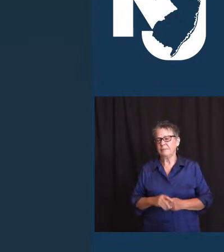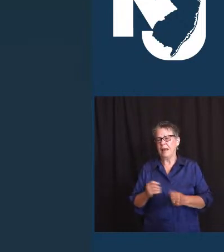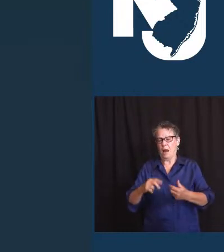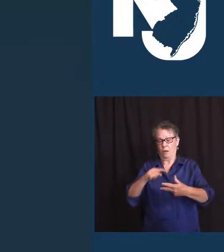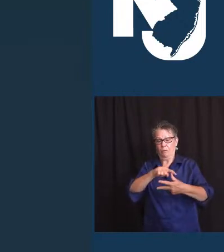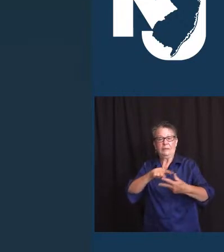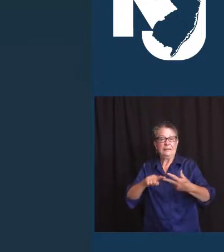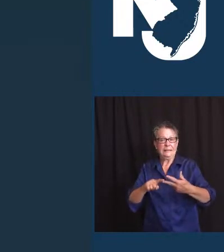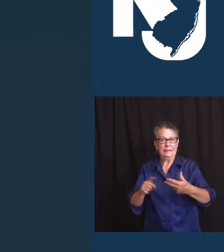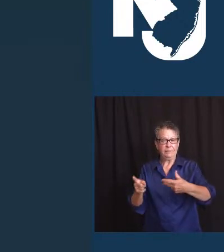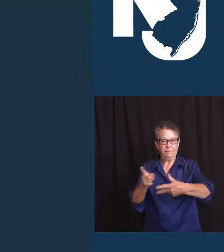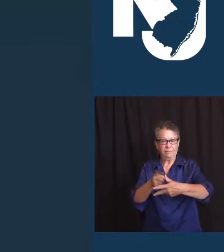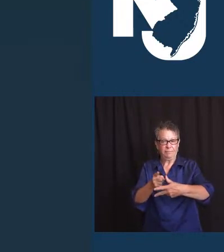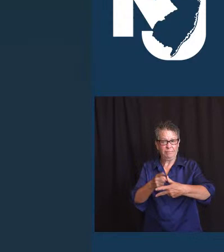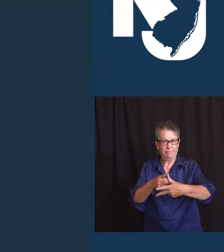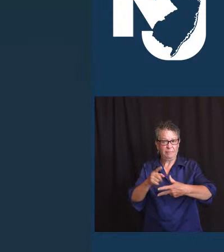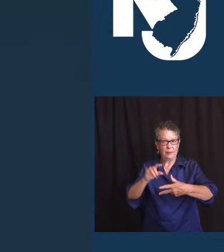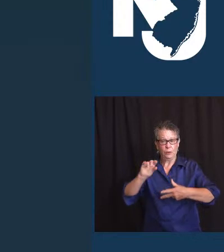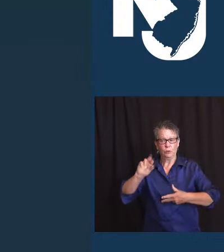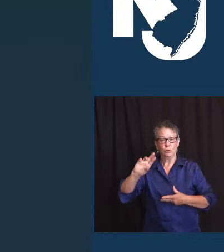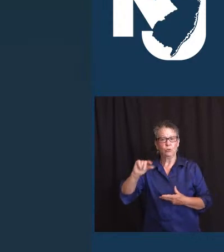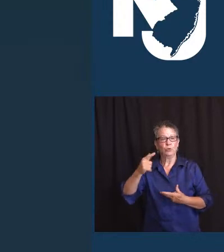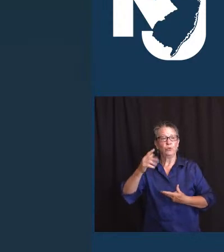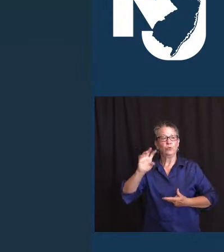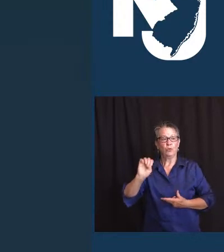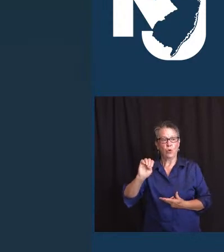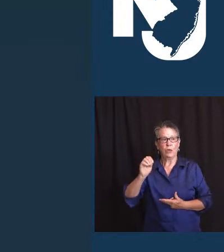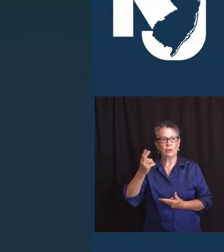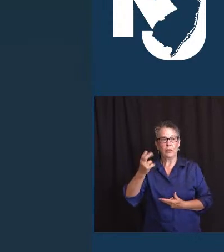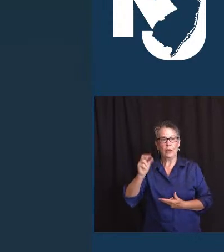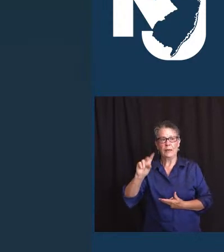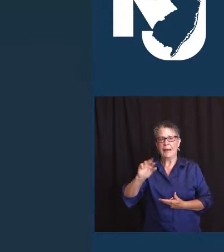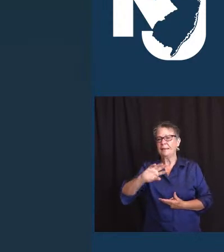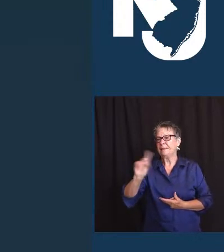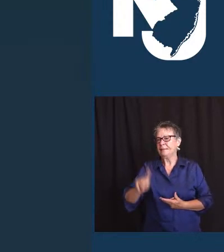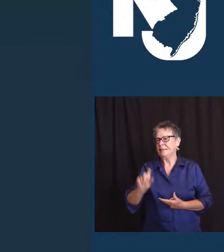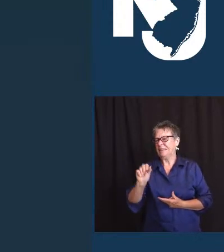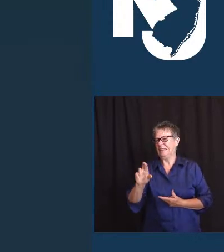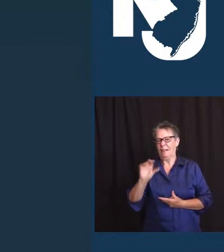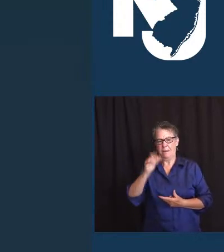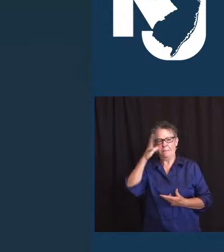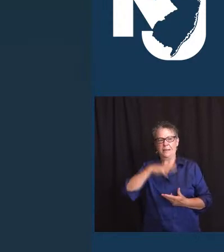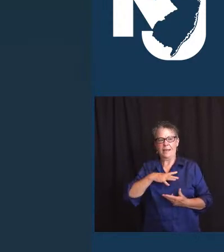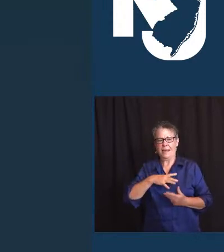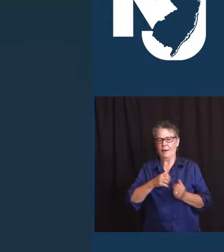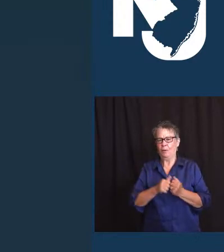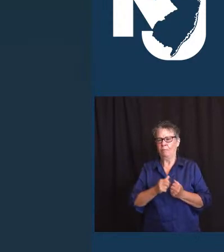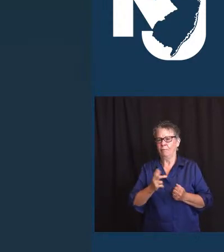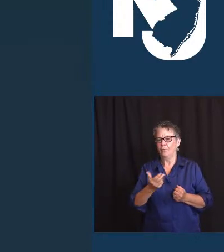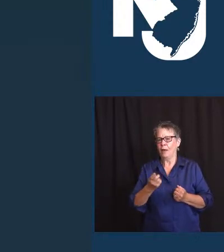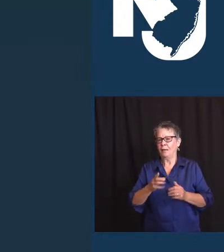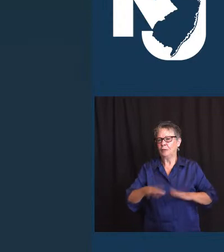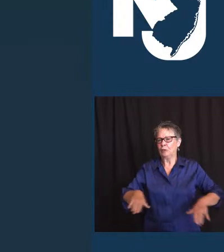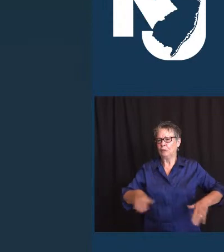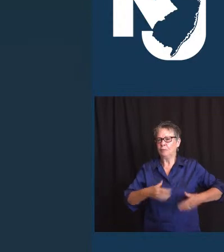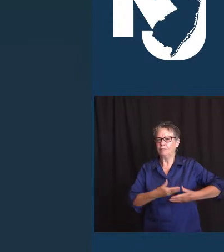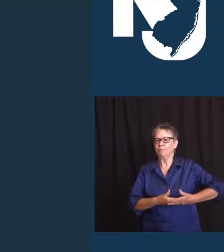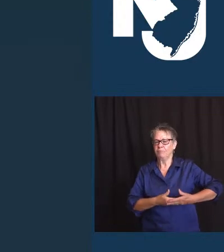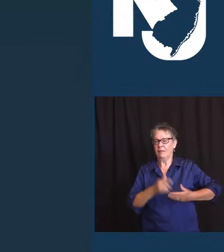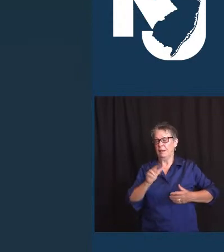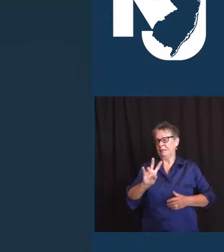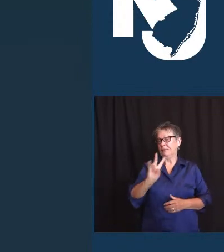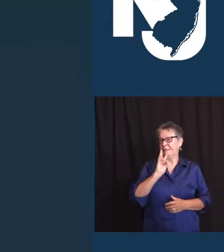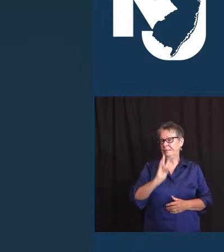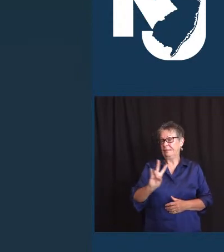this guy in the middle, Jorge Hernandez Sr., age 73 of North Arlington. We lost him back